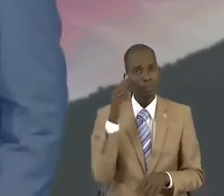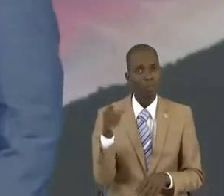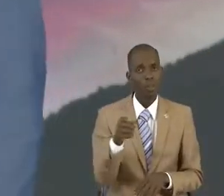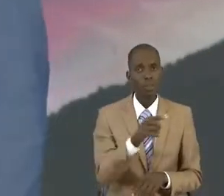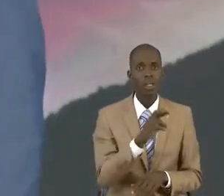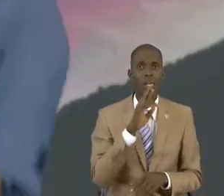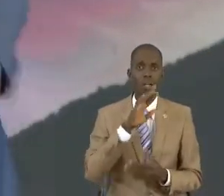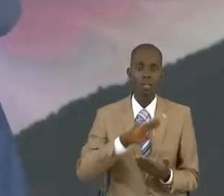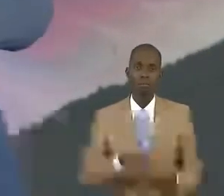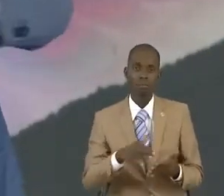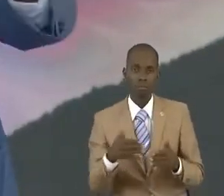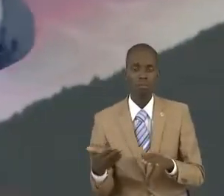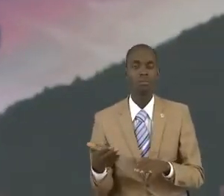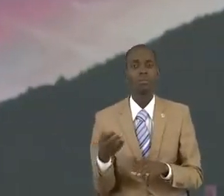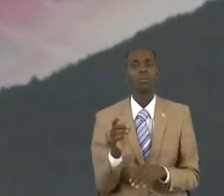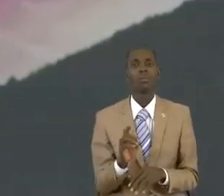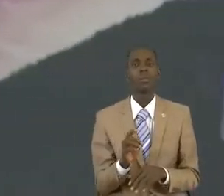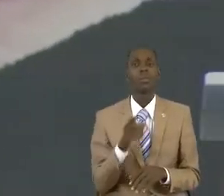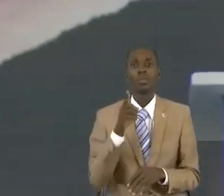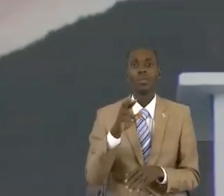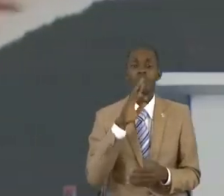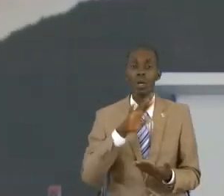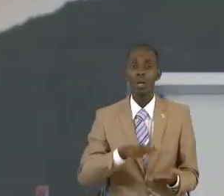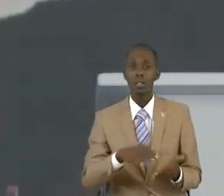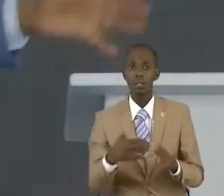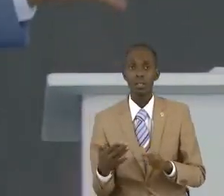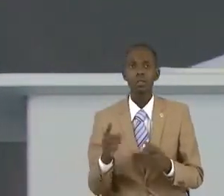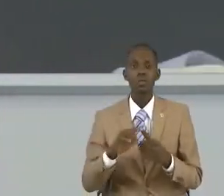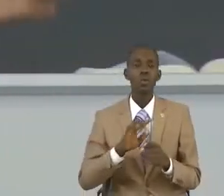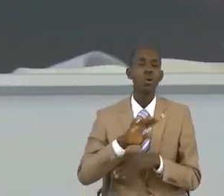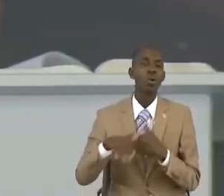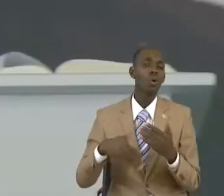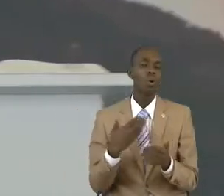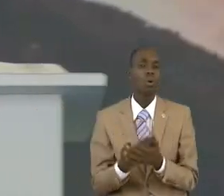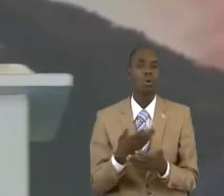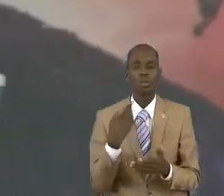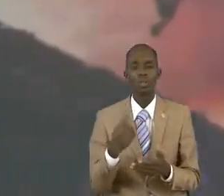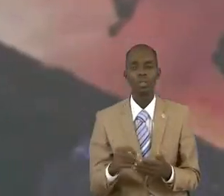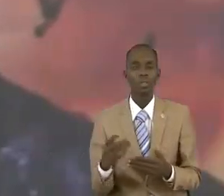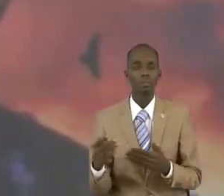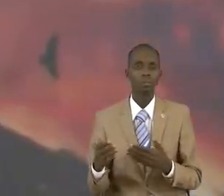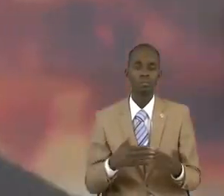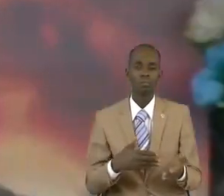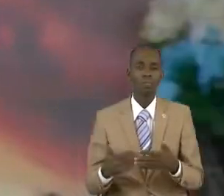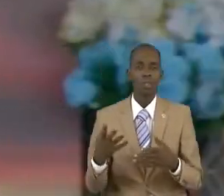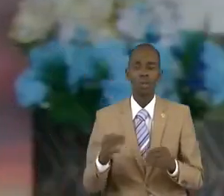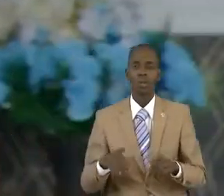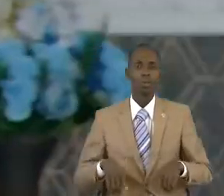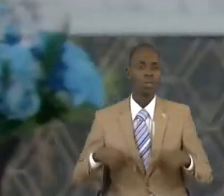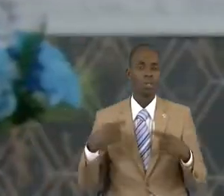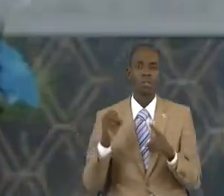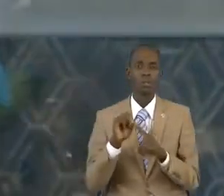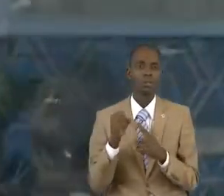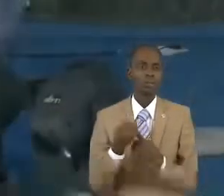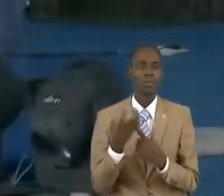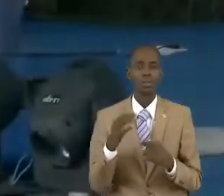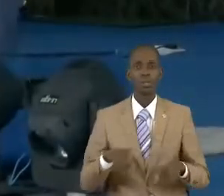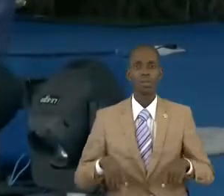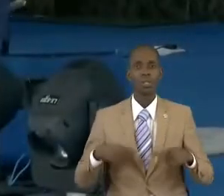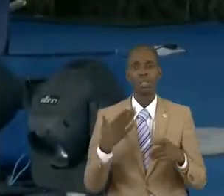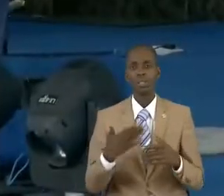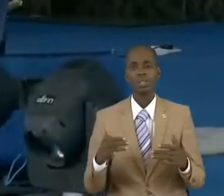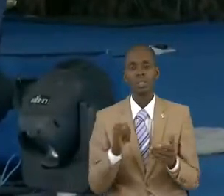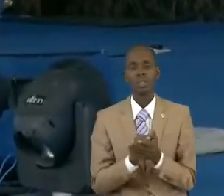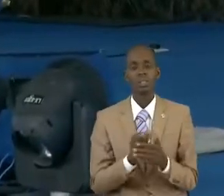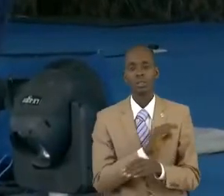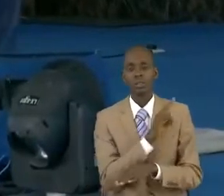dead. You are dead to all those situations of life, the things that used to attract you, and